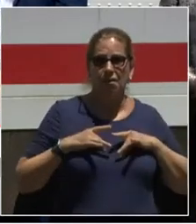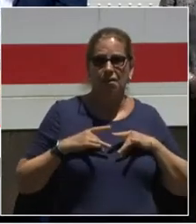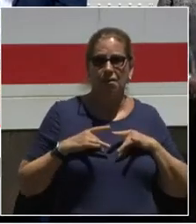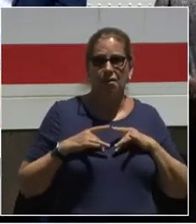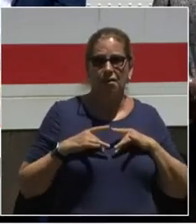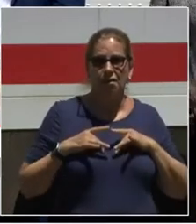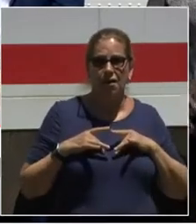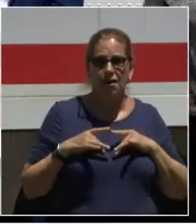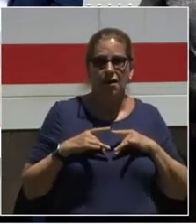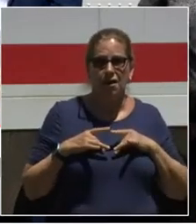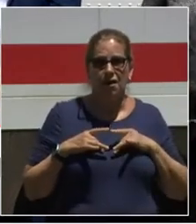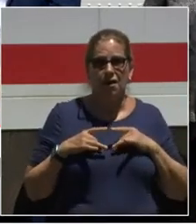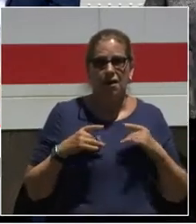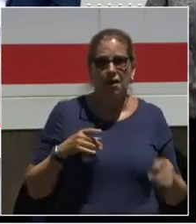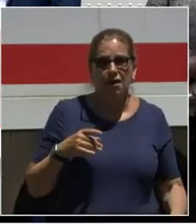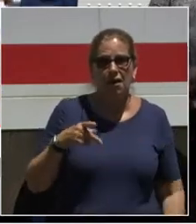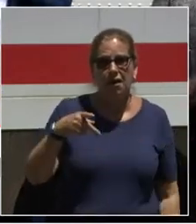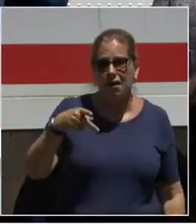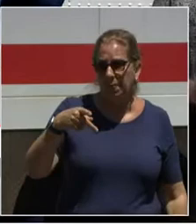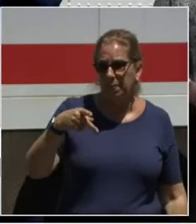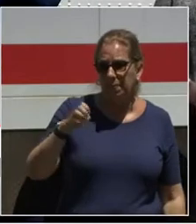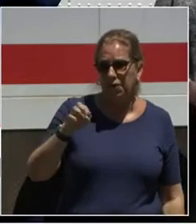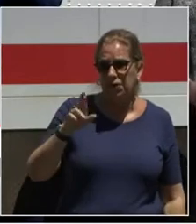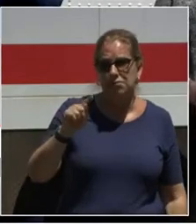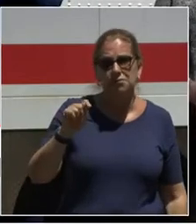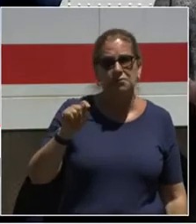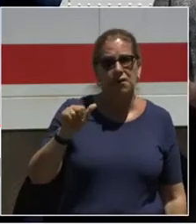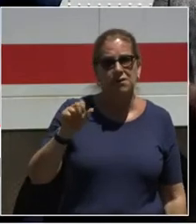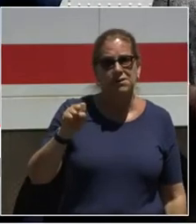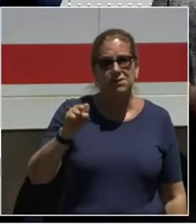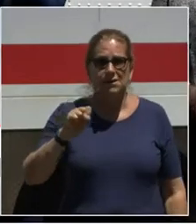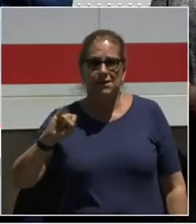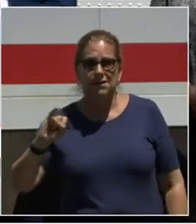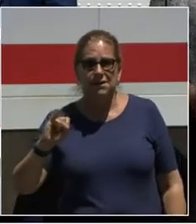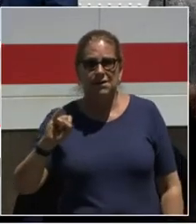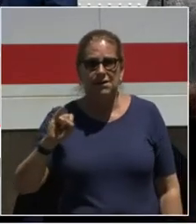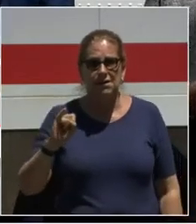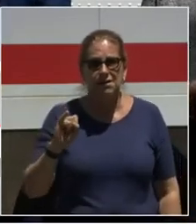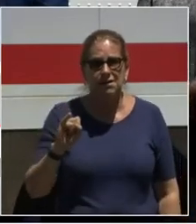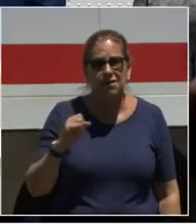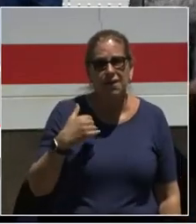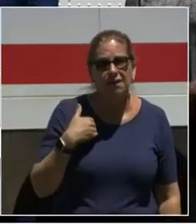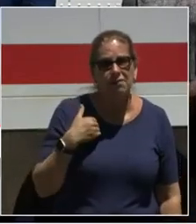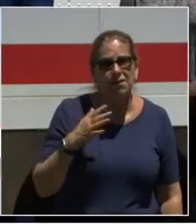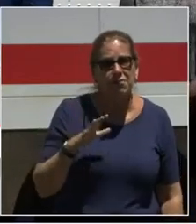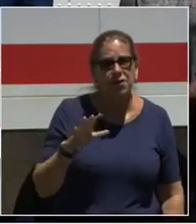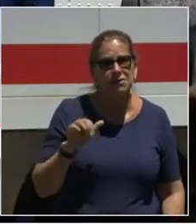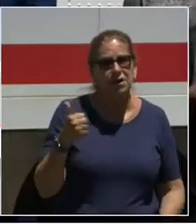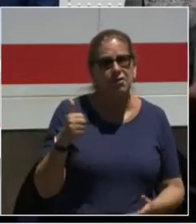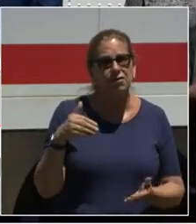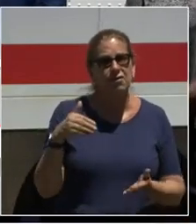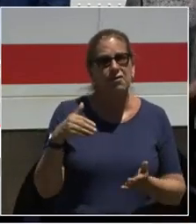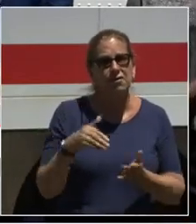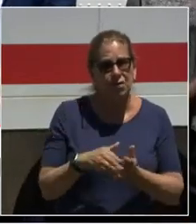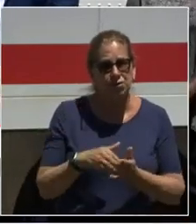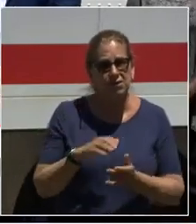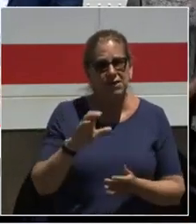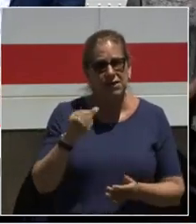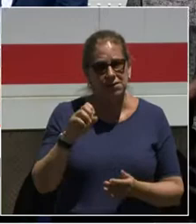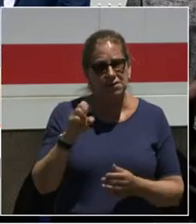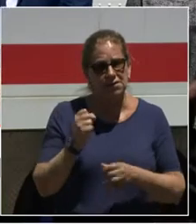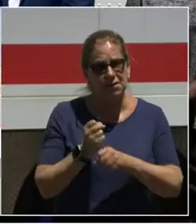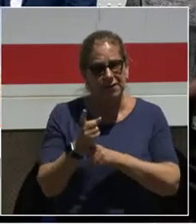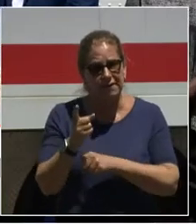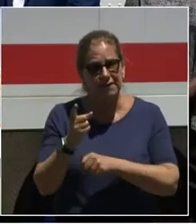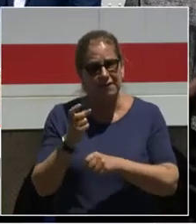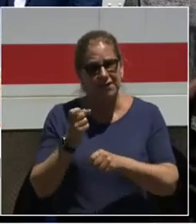States. Before COVID, we had about 10,000 cases of pertussis, which is whooping cough, in the United States each year. Both of those diseases can be